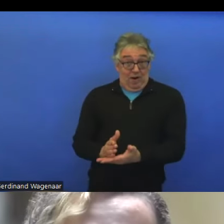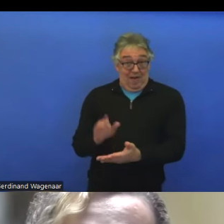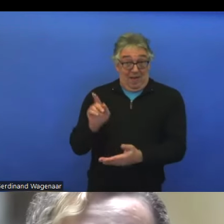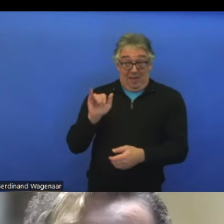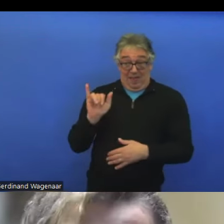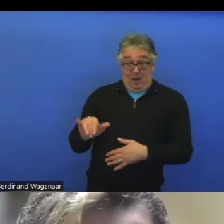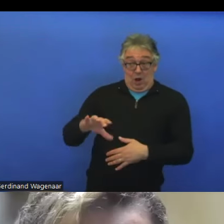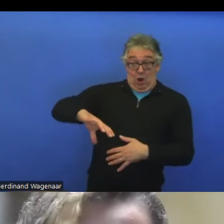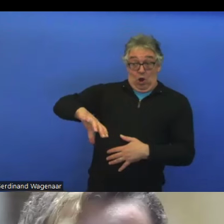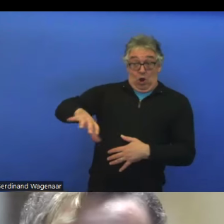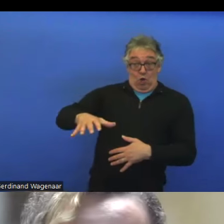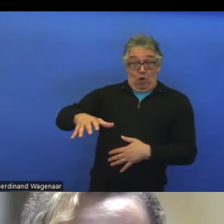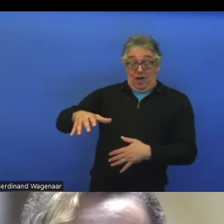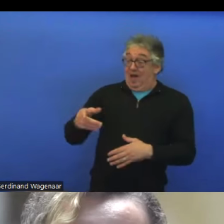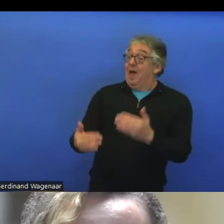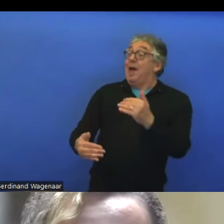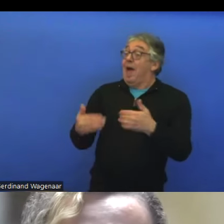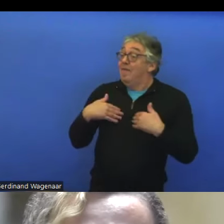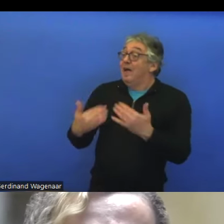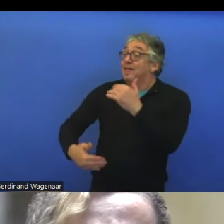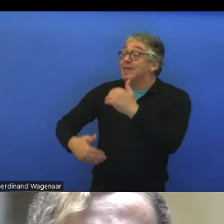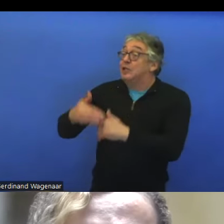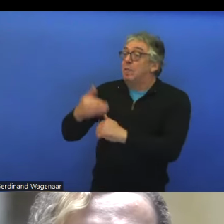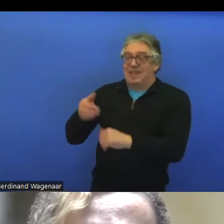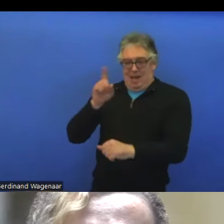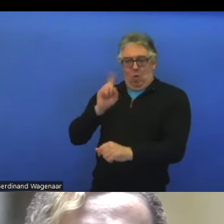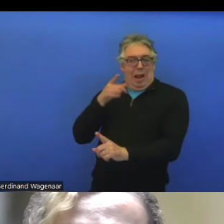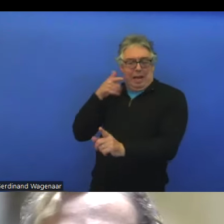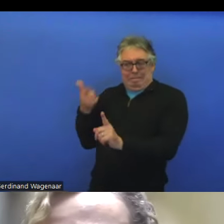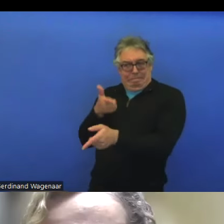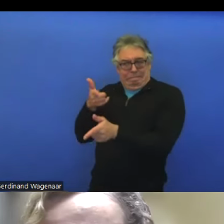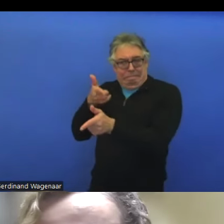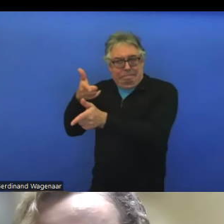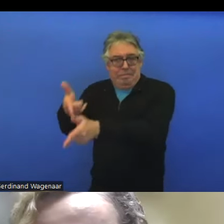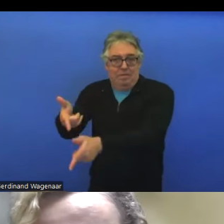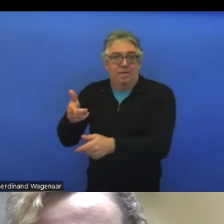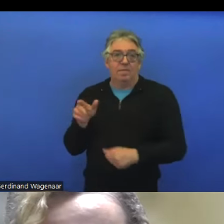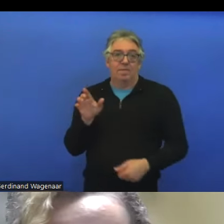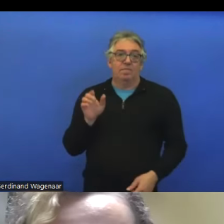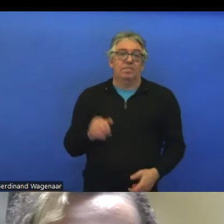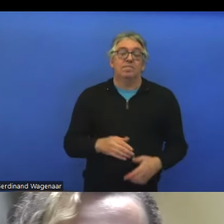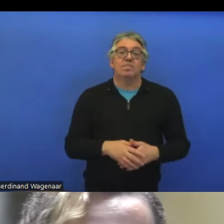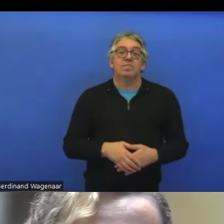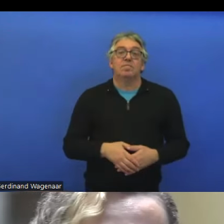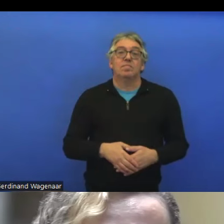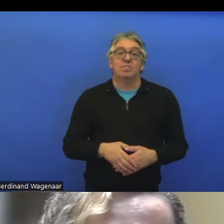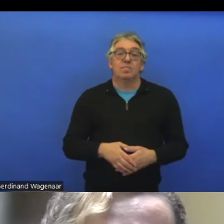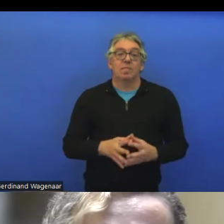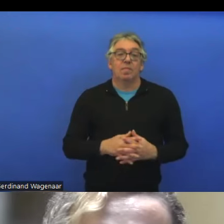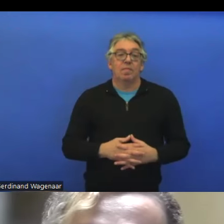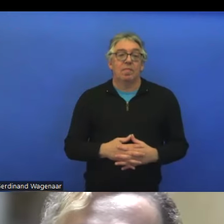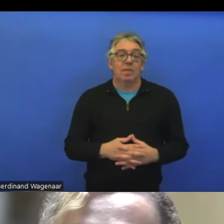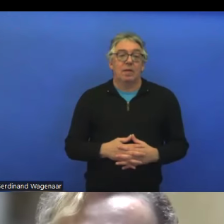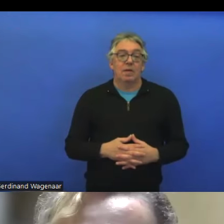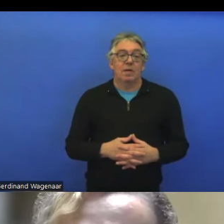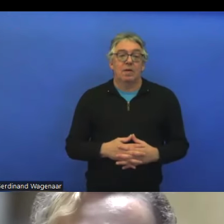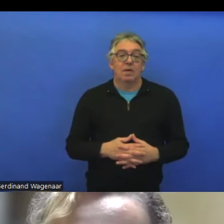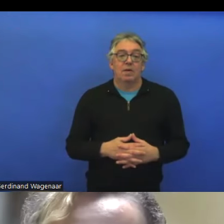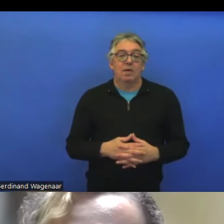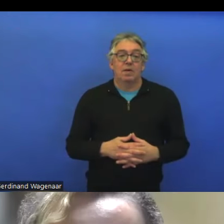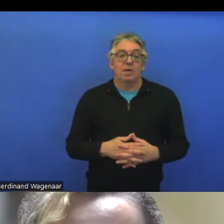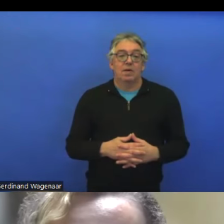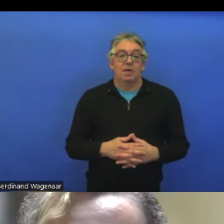country because of their disability. So in this situation, we would consider that they fit, I